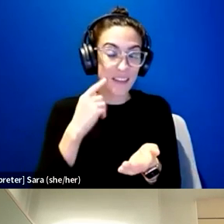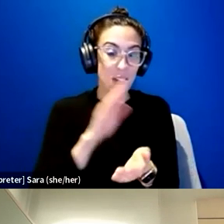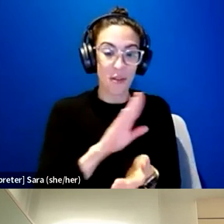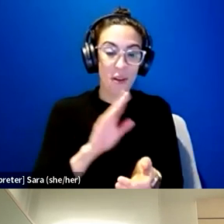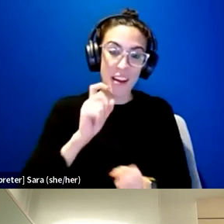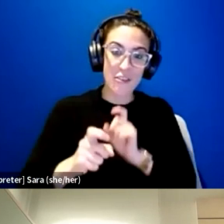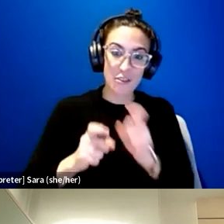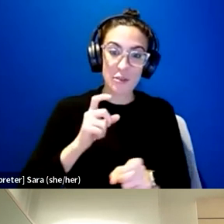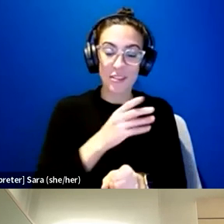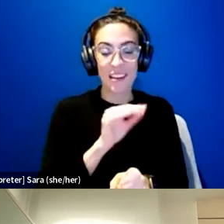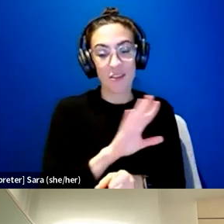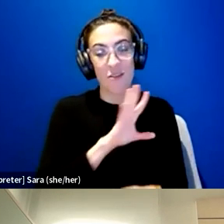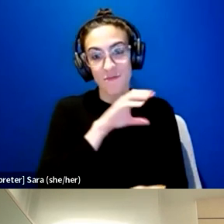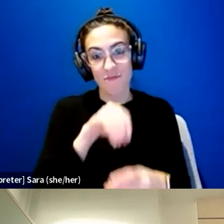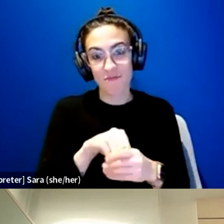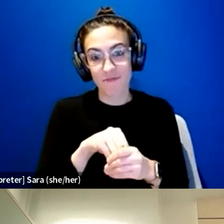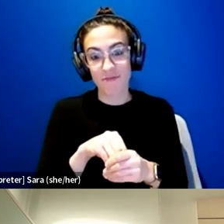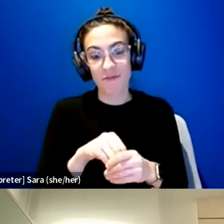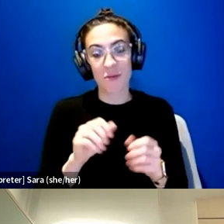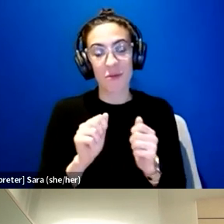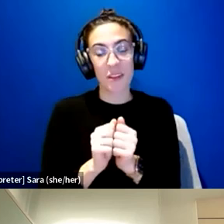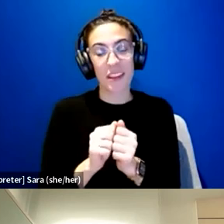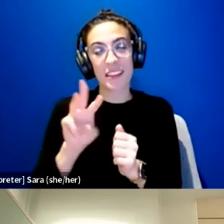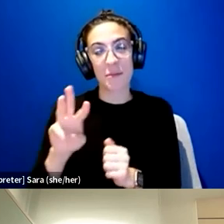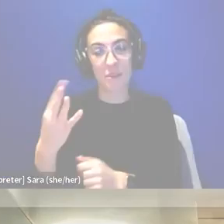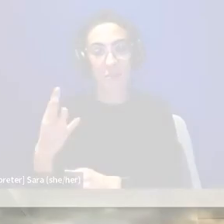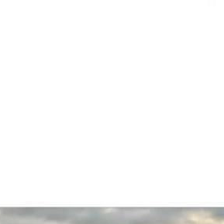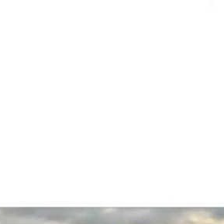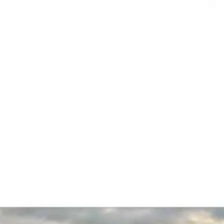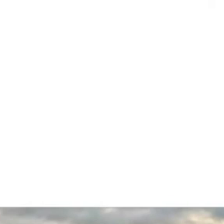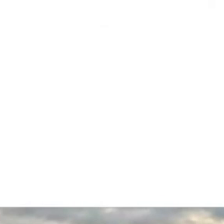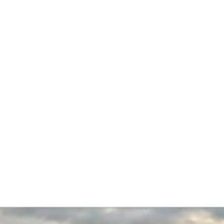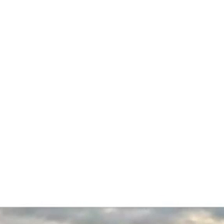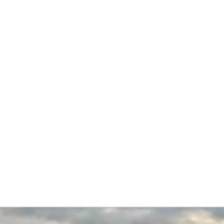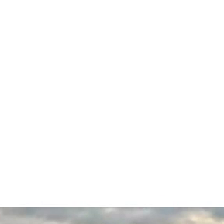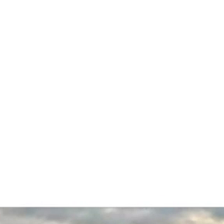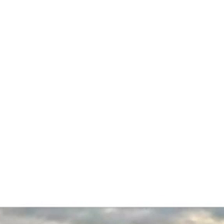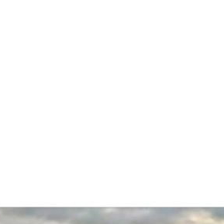the participation to the participation w4a conference thank you very much you